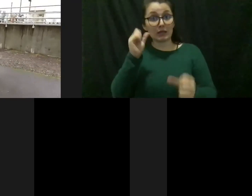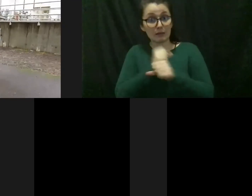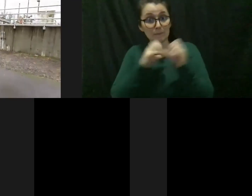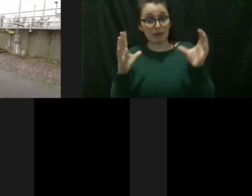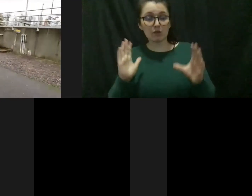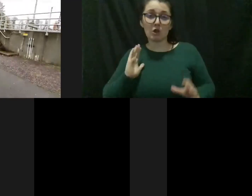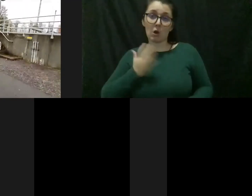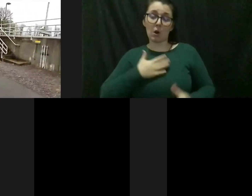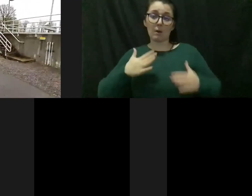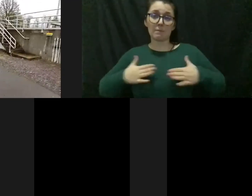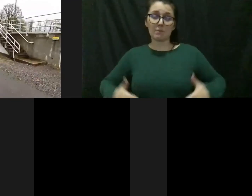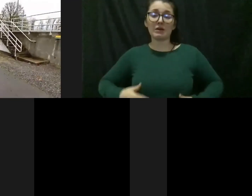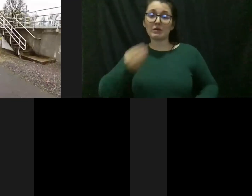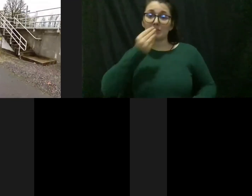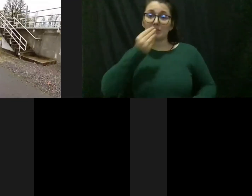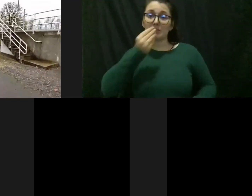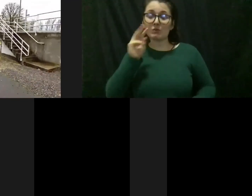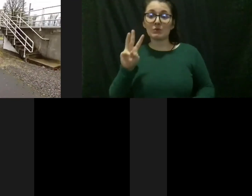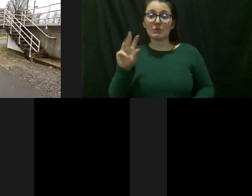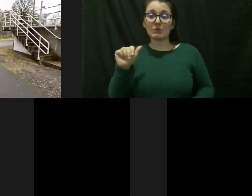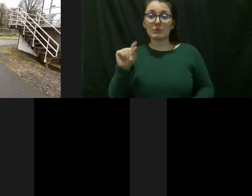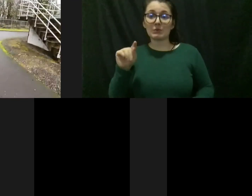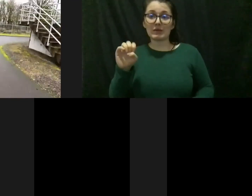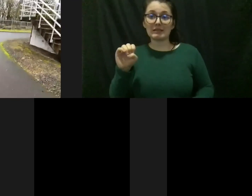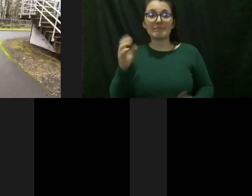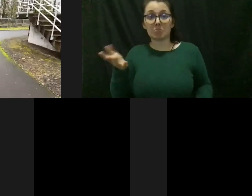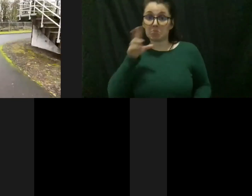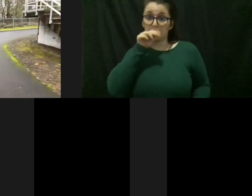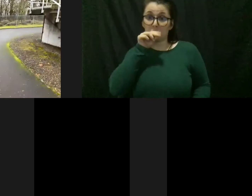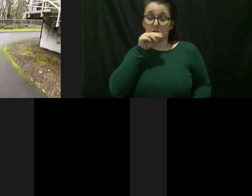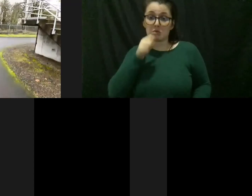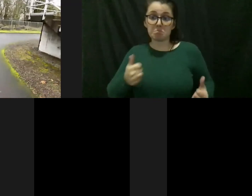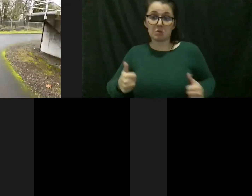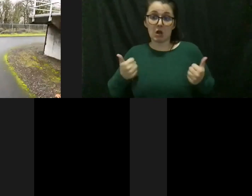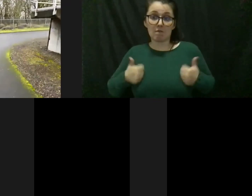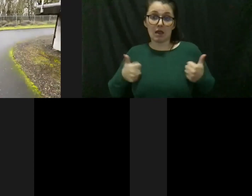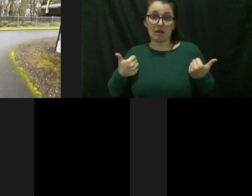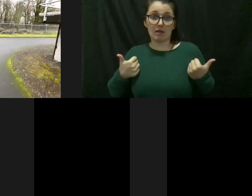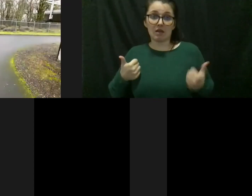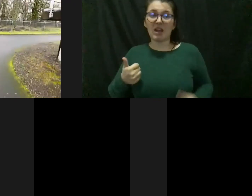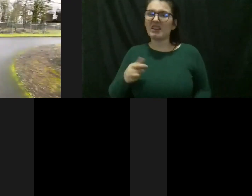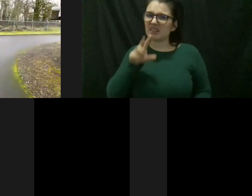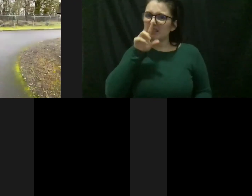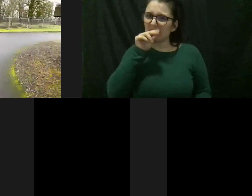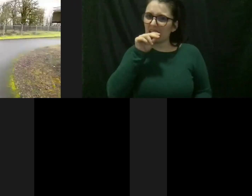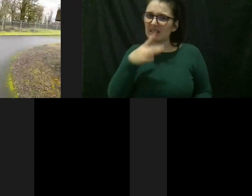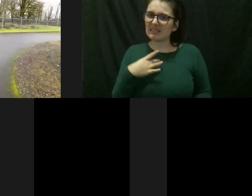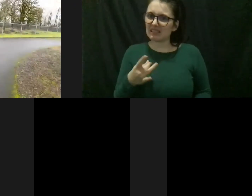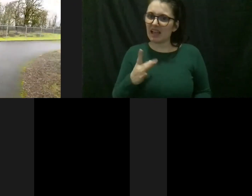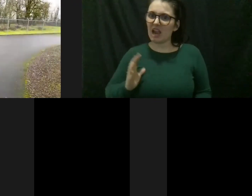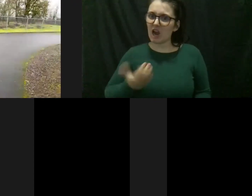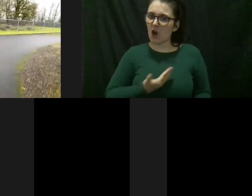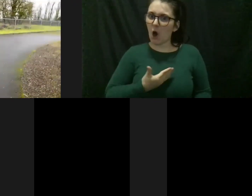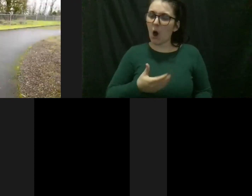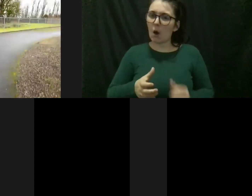from, like organic material, the action of the water. Yep. I mean, just all those factors. Okay.